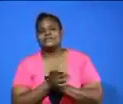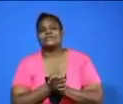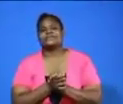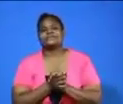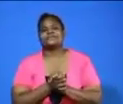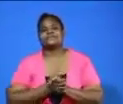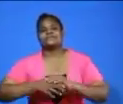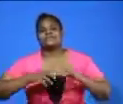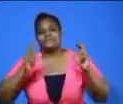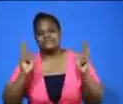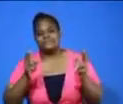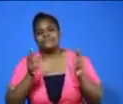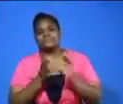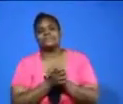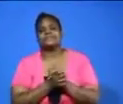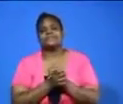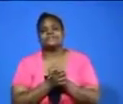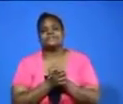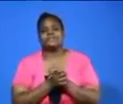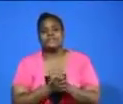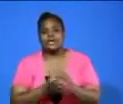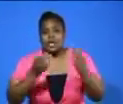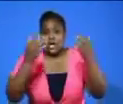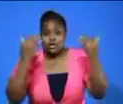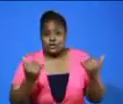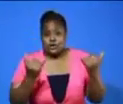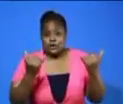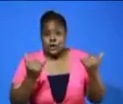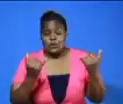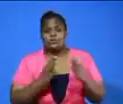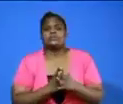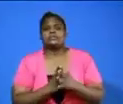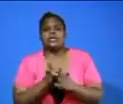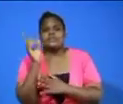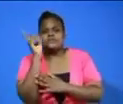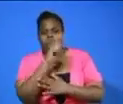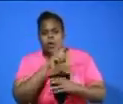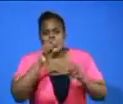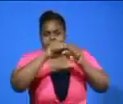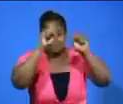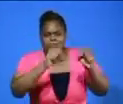hurry up. "Now that falsehood is dethroned,